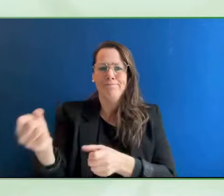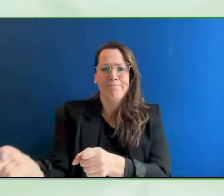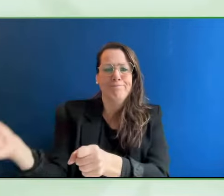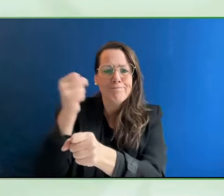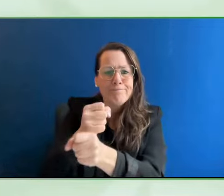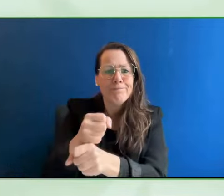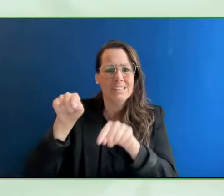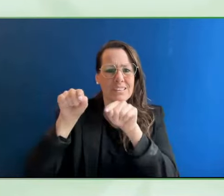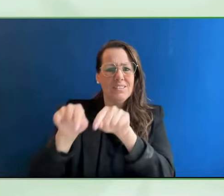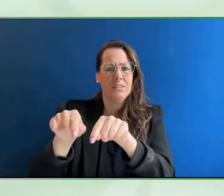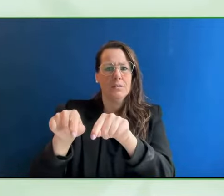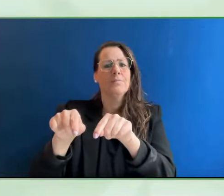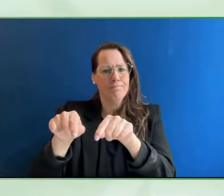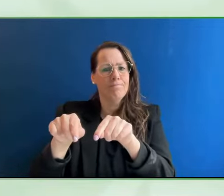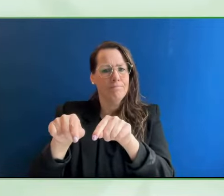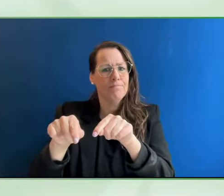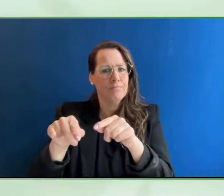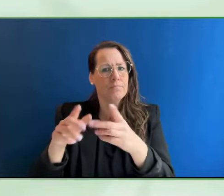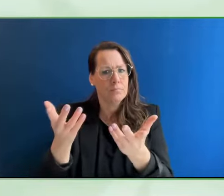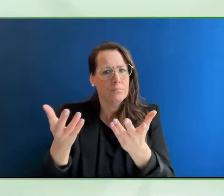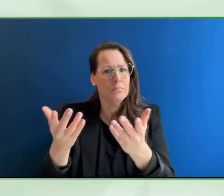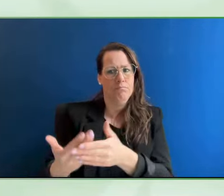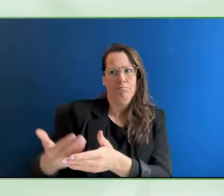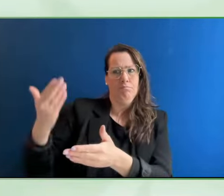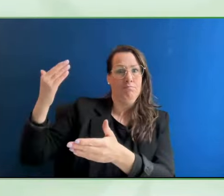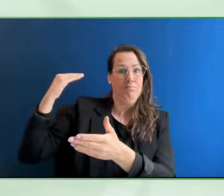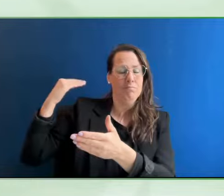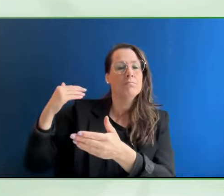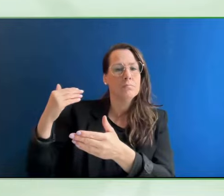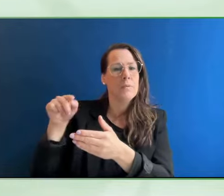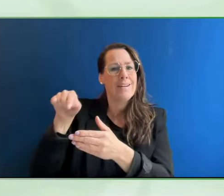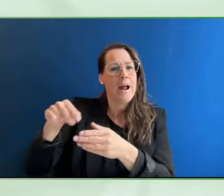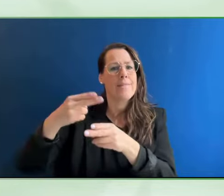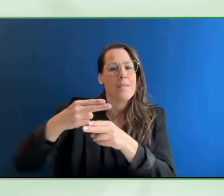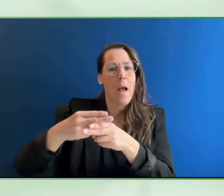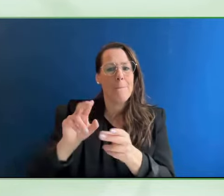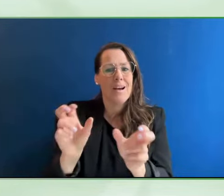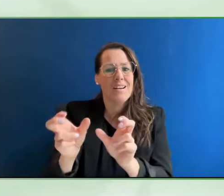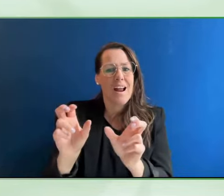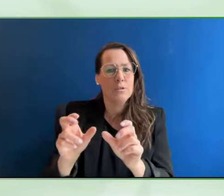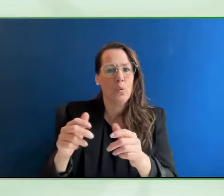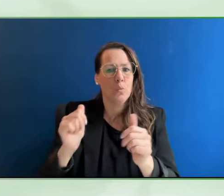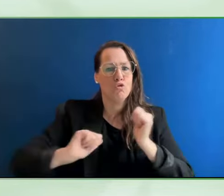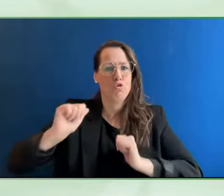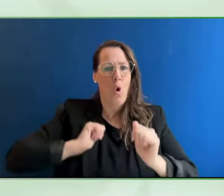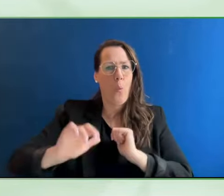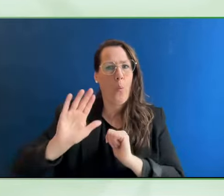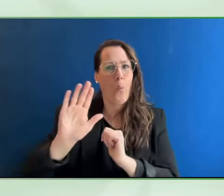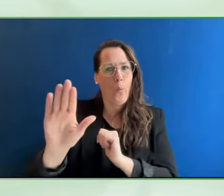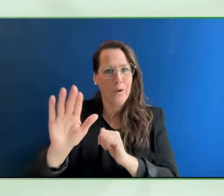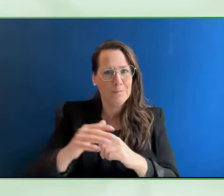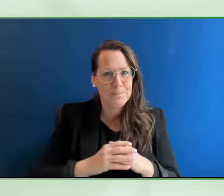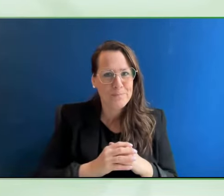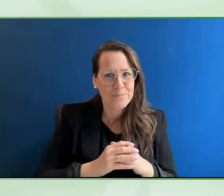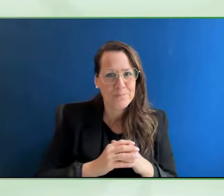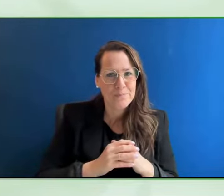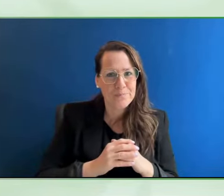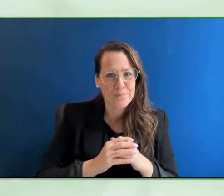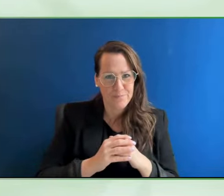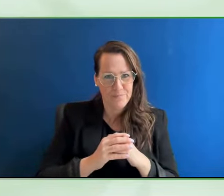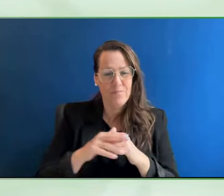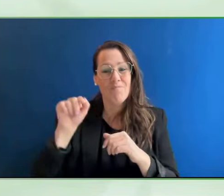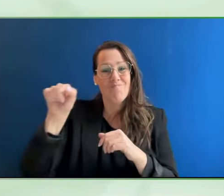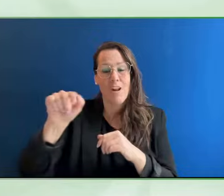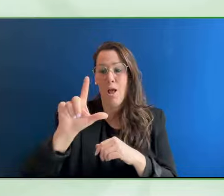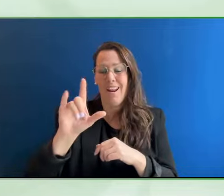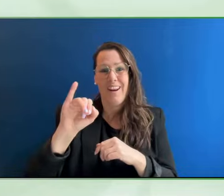for us in the winter time, and we're doing it again and again, and we funded more than, sorry, that's the next question, but more than... It's not only for the winter